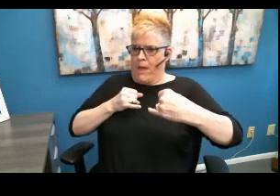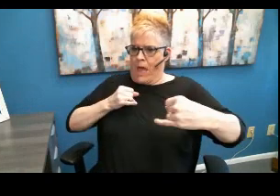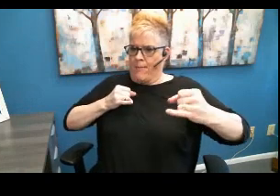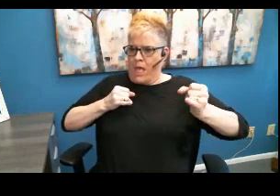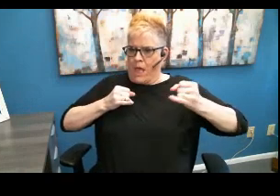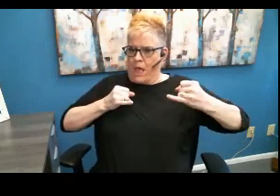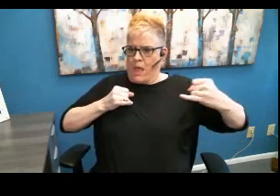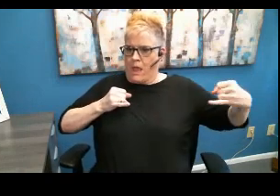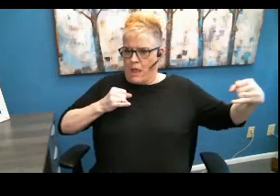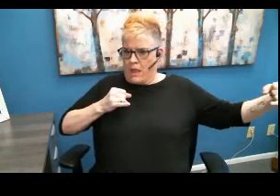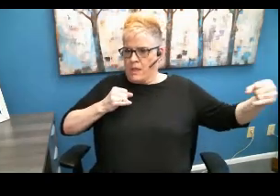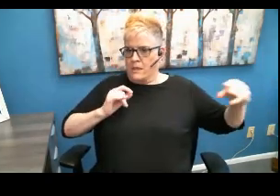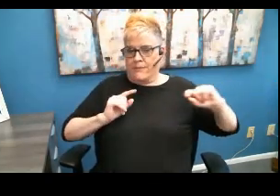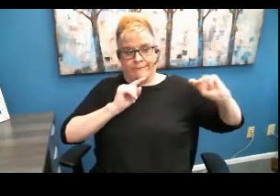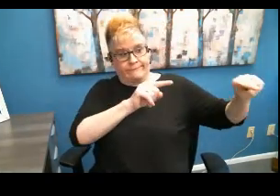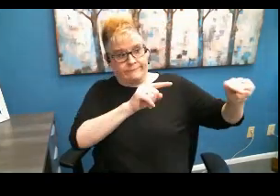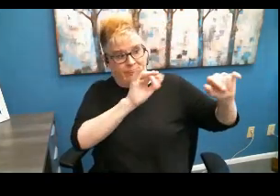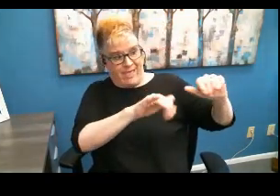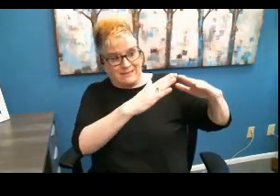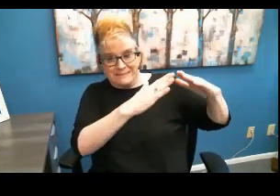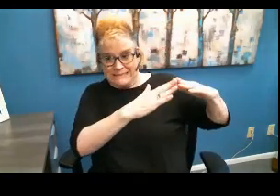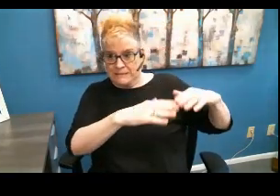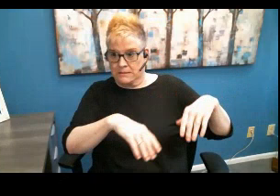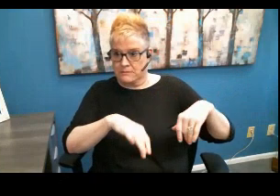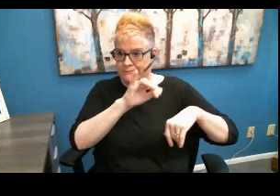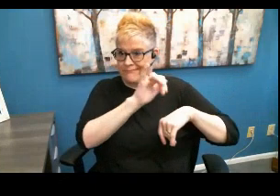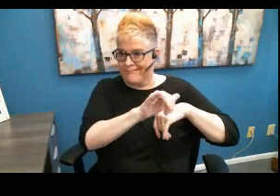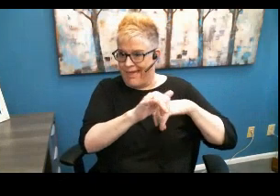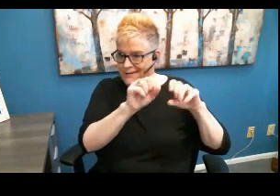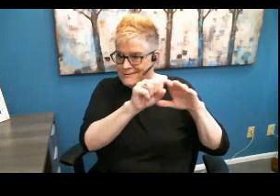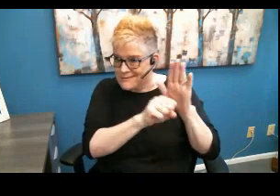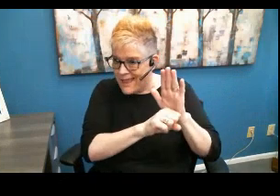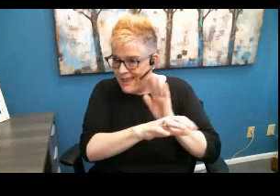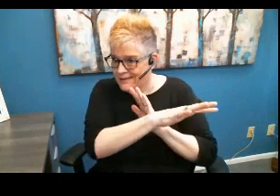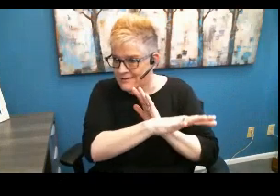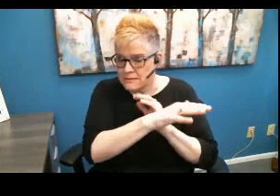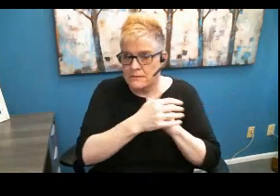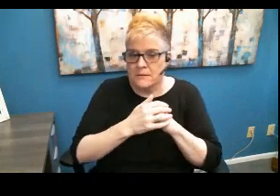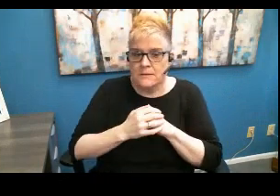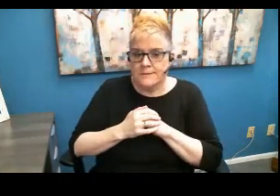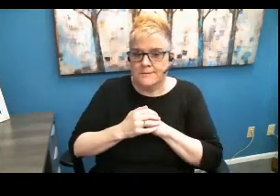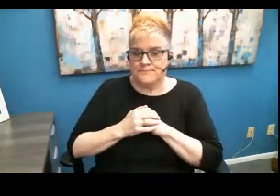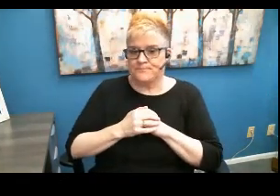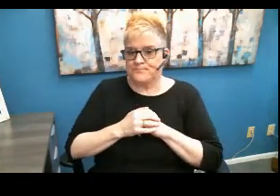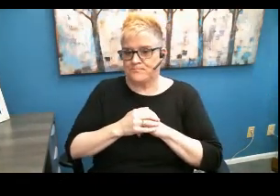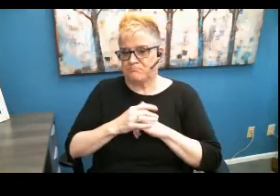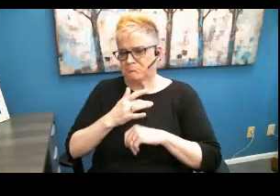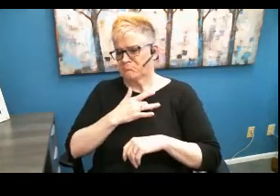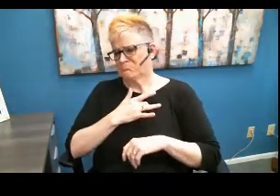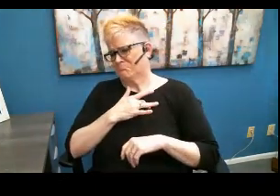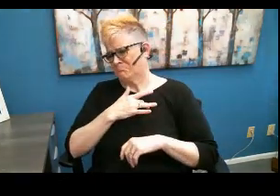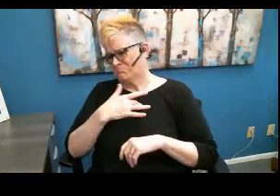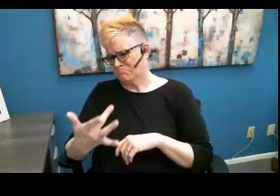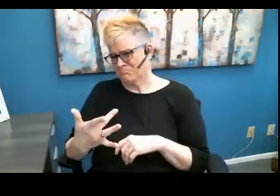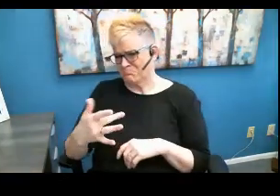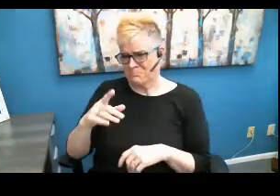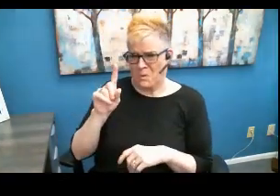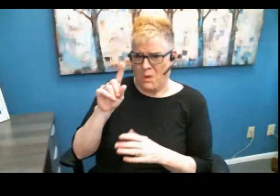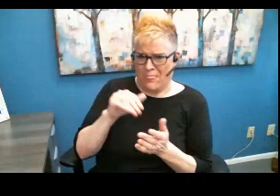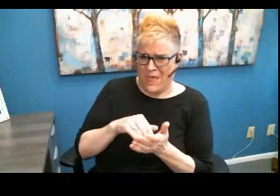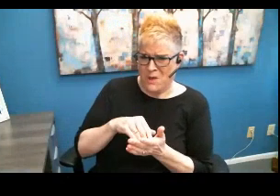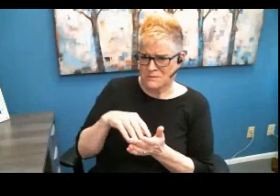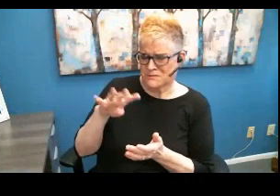to the country and the city centers where we're at. These go up to typically maybe up to 1,400